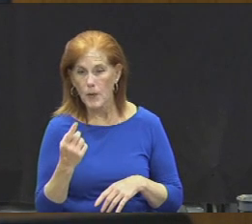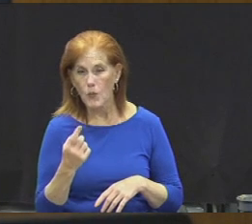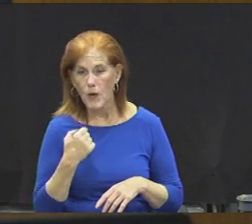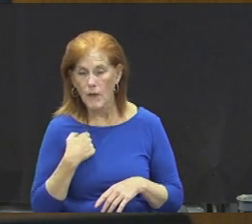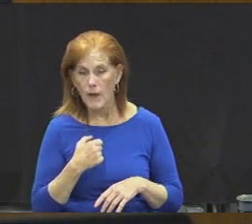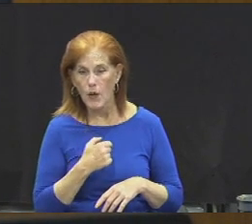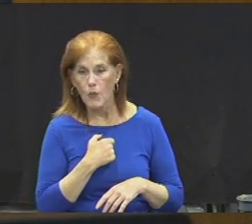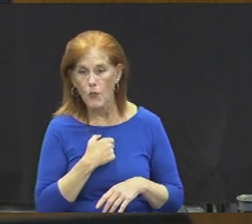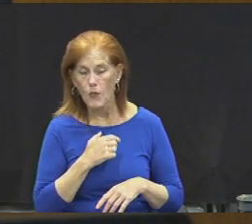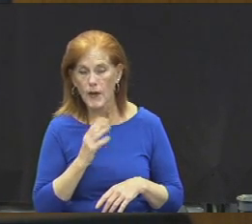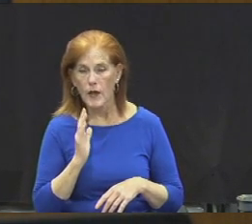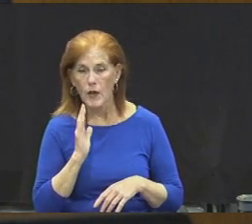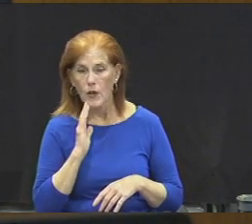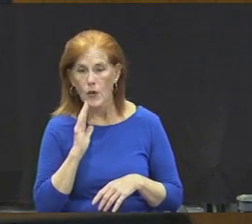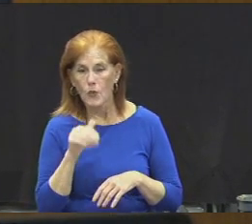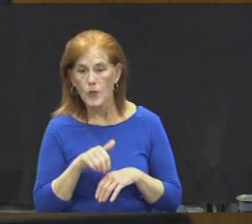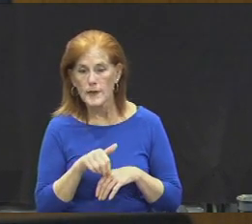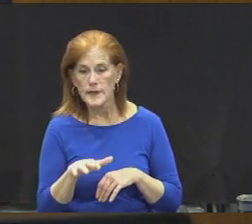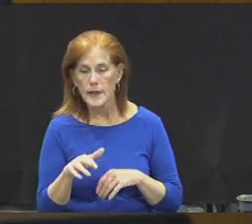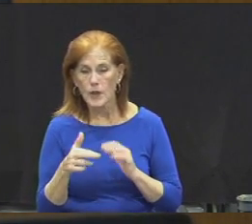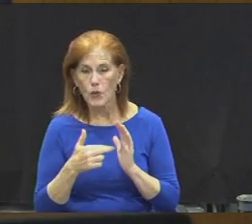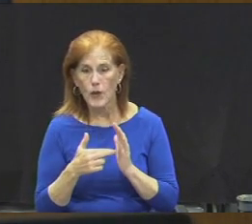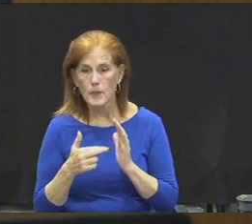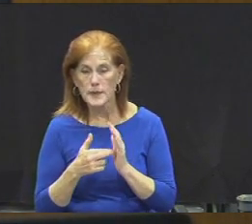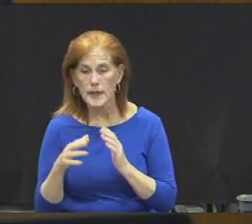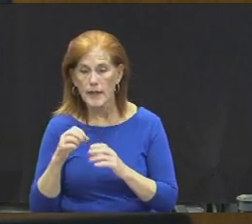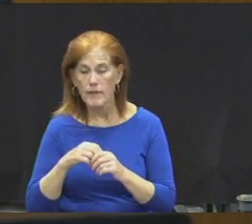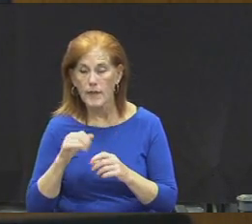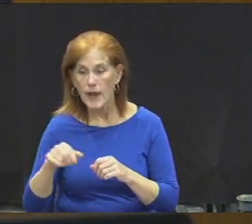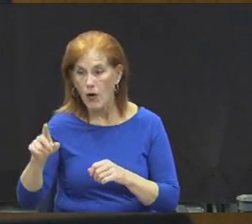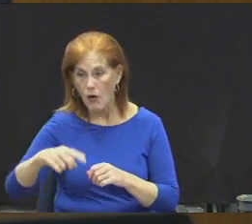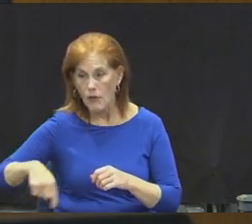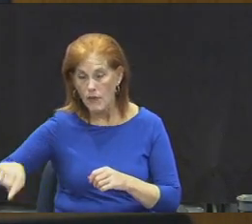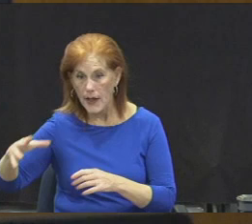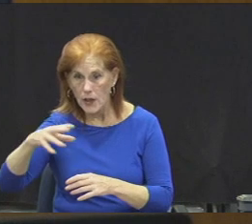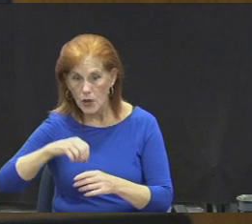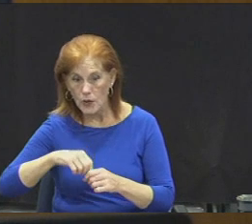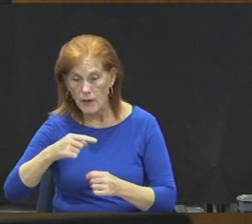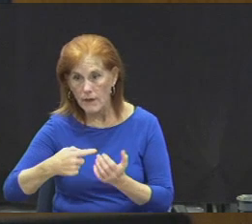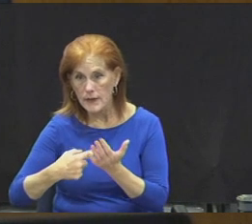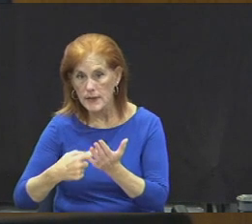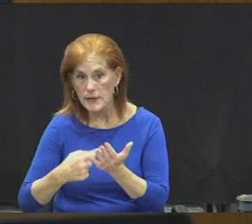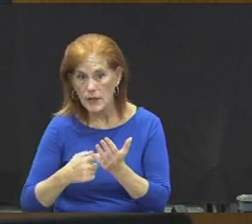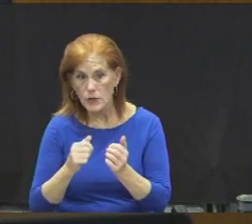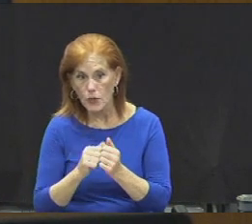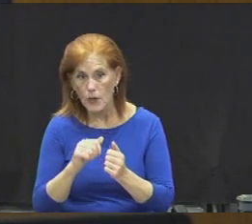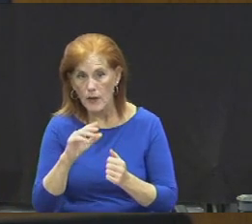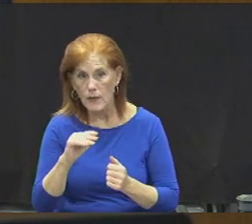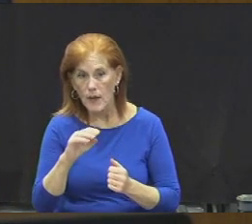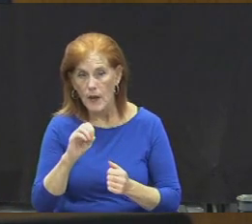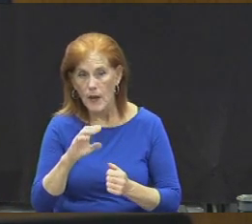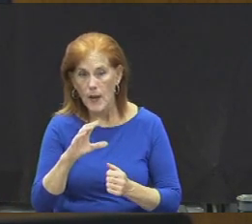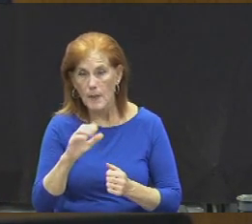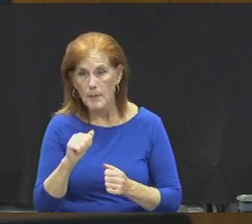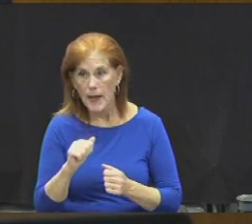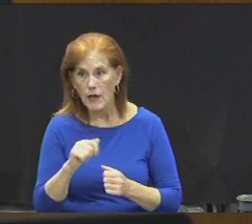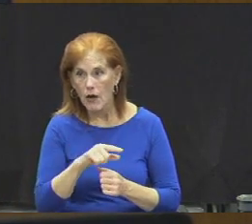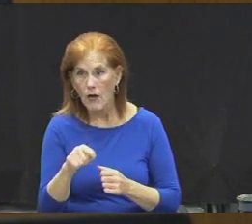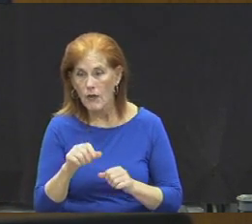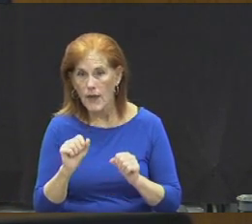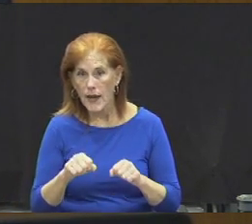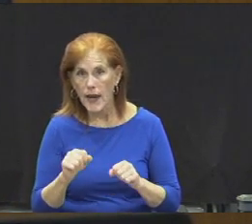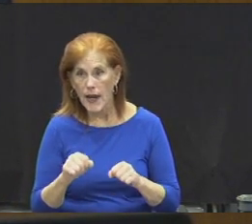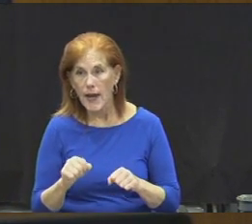have a representative sitting on, have they been included in these talks with Mecca, and have they been able